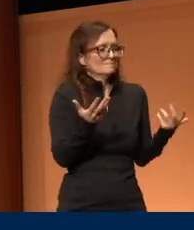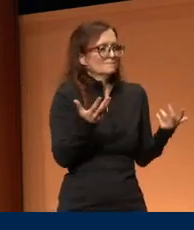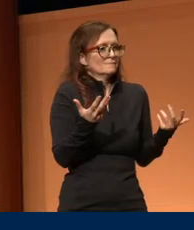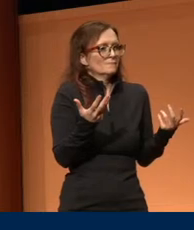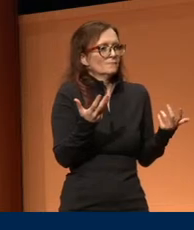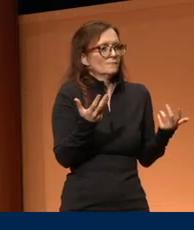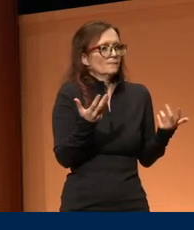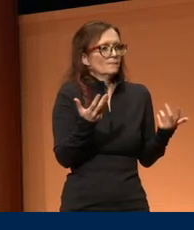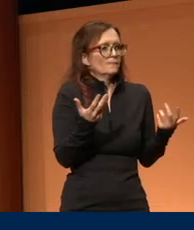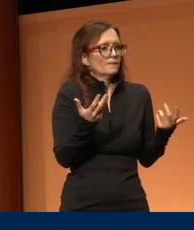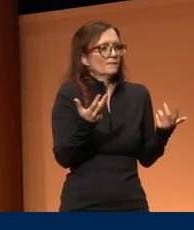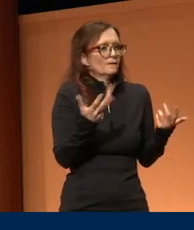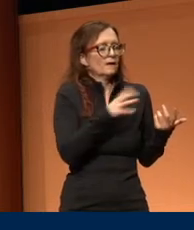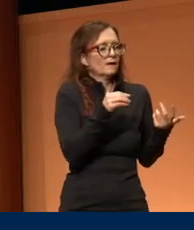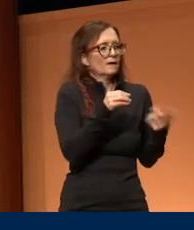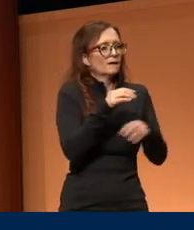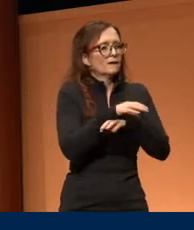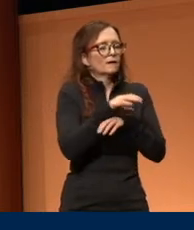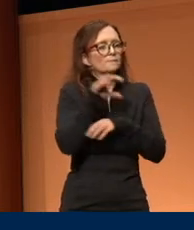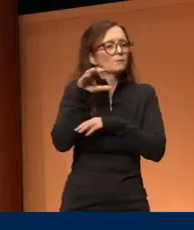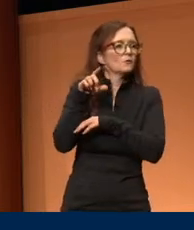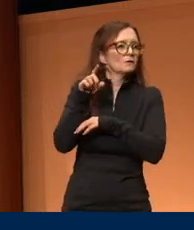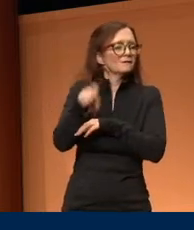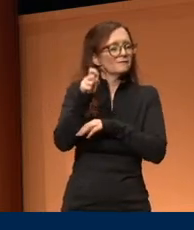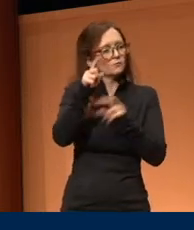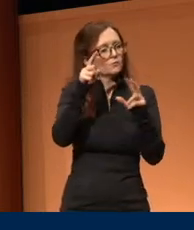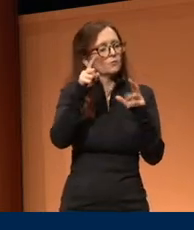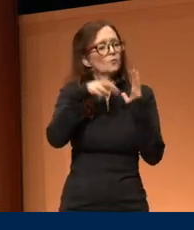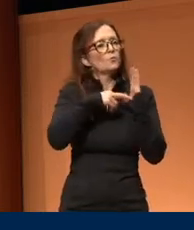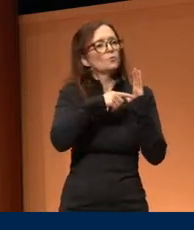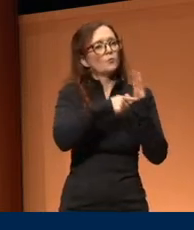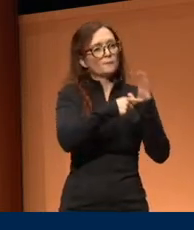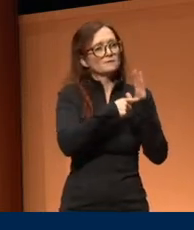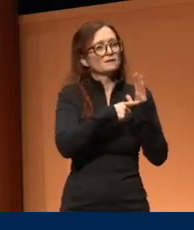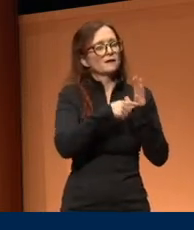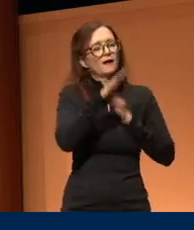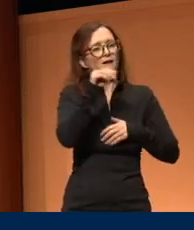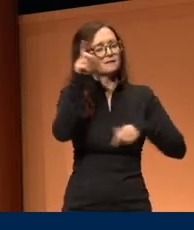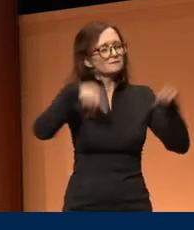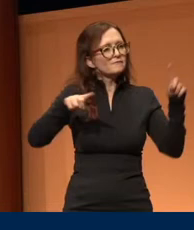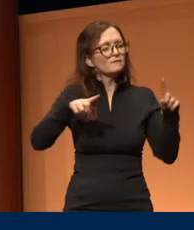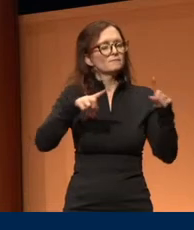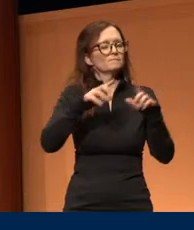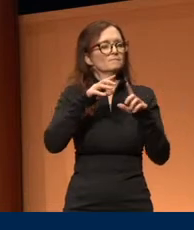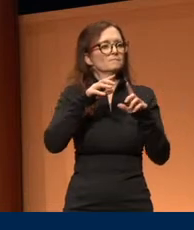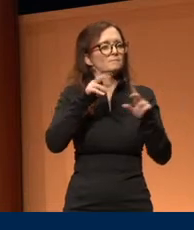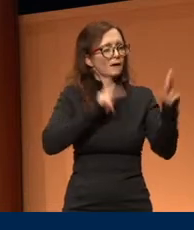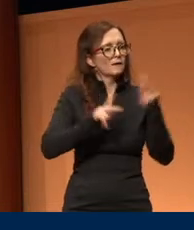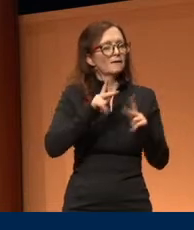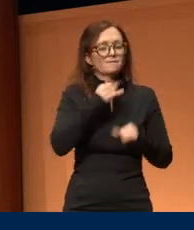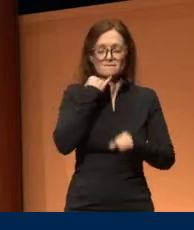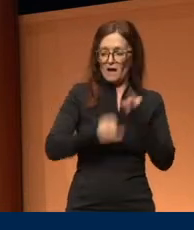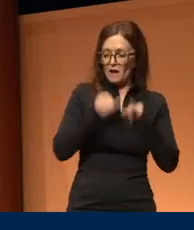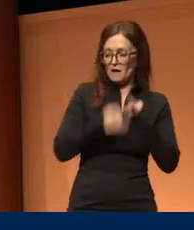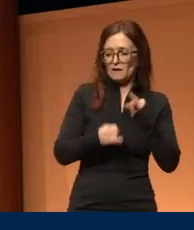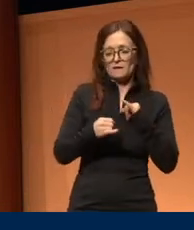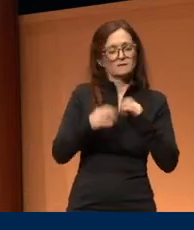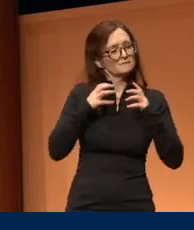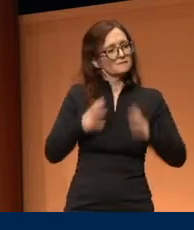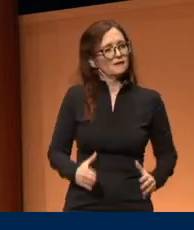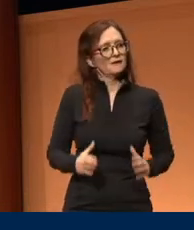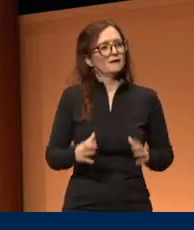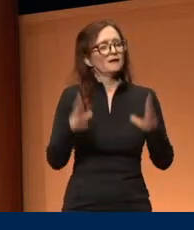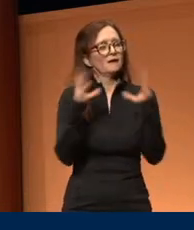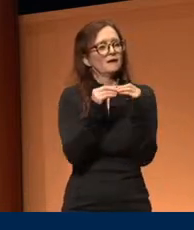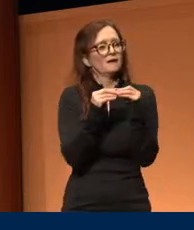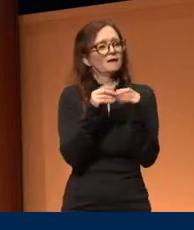end up pushing to power a very unrepresentative sample of the female population anyway. Finally, citizens' assemblies